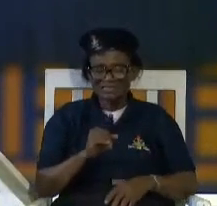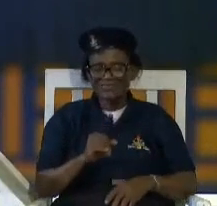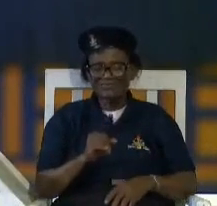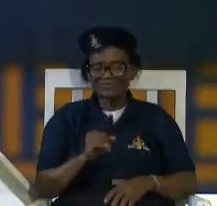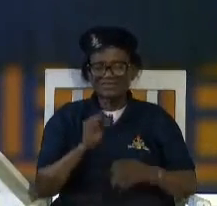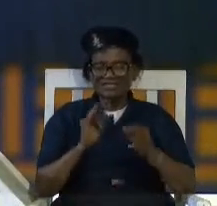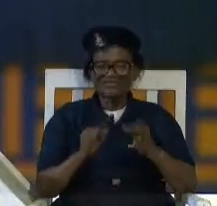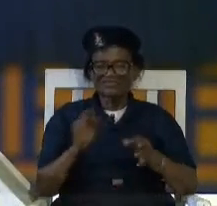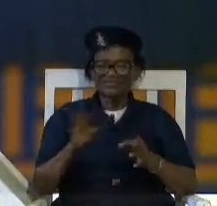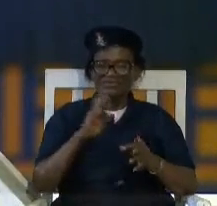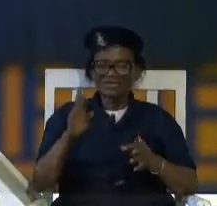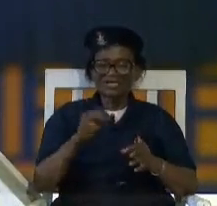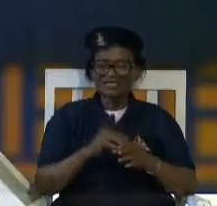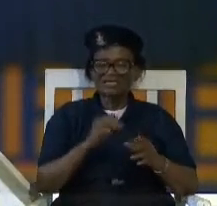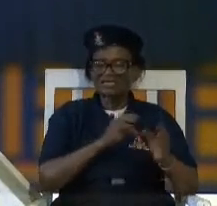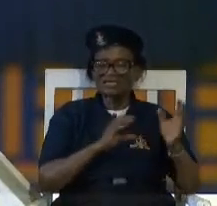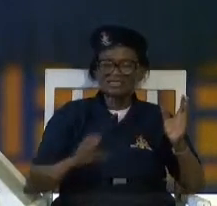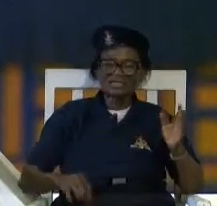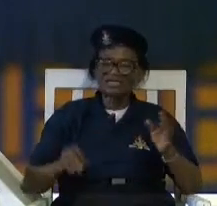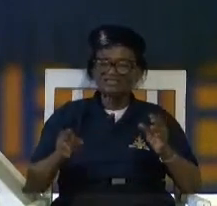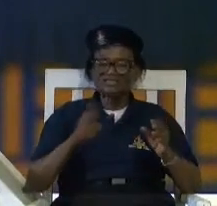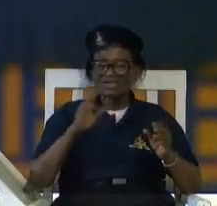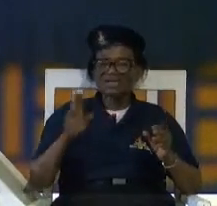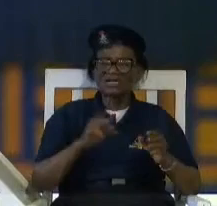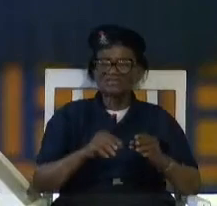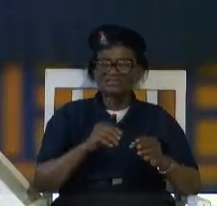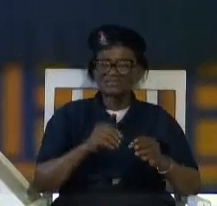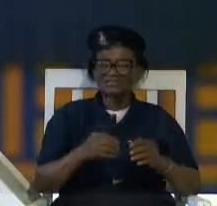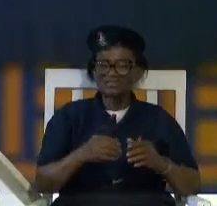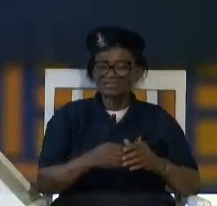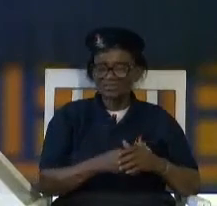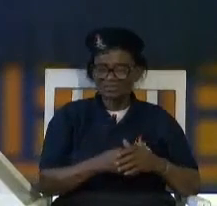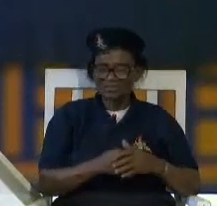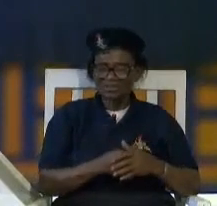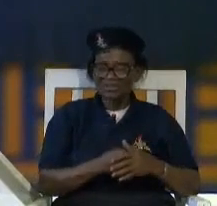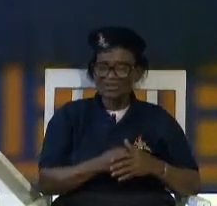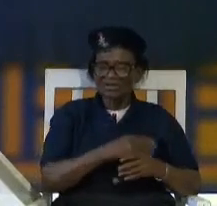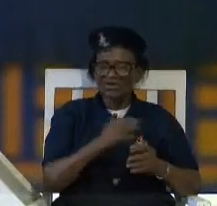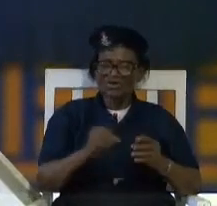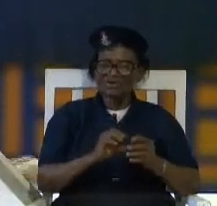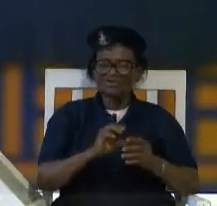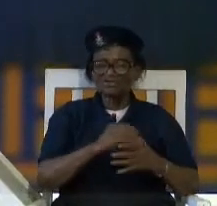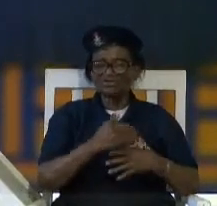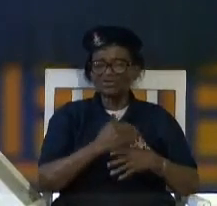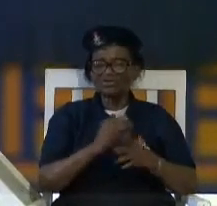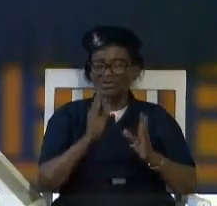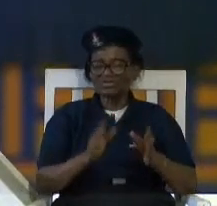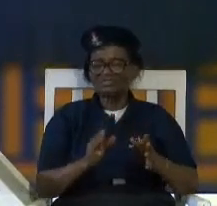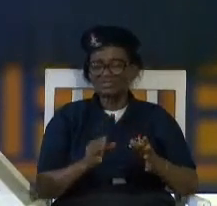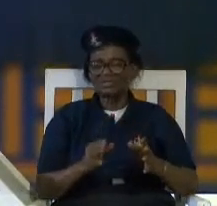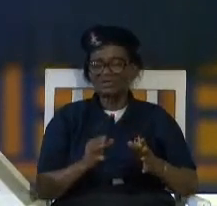All things are supposed to be passed away. All things are supposed to become new.